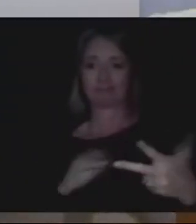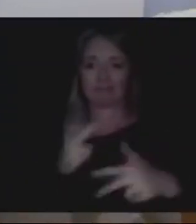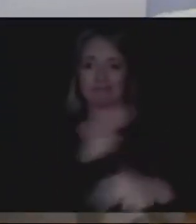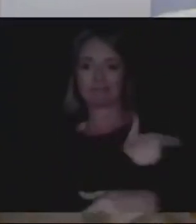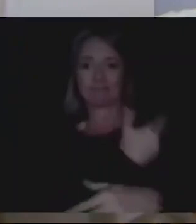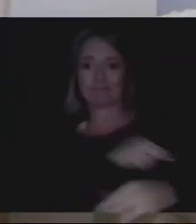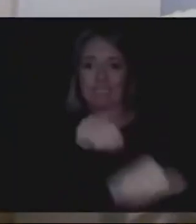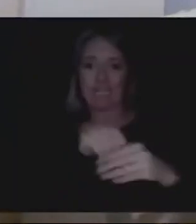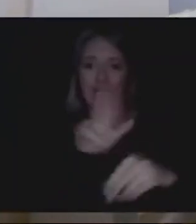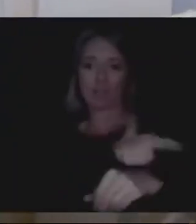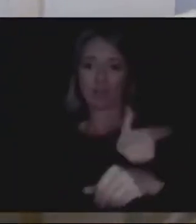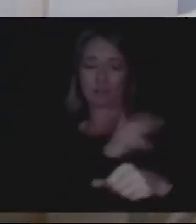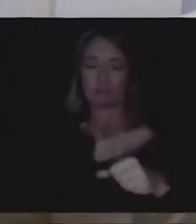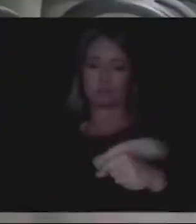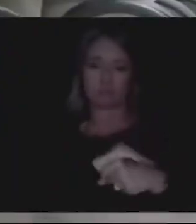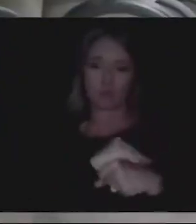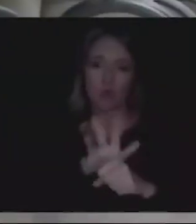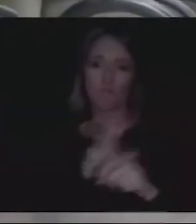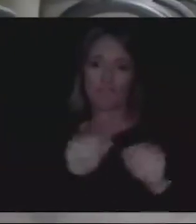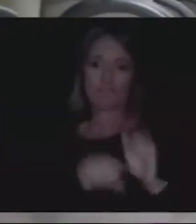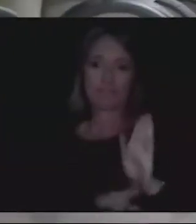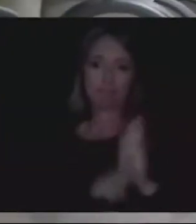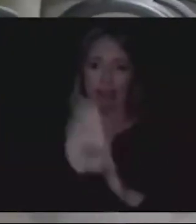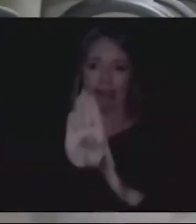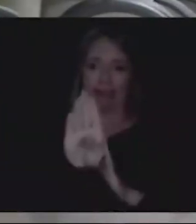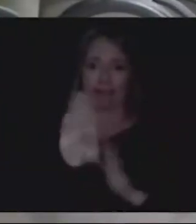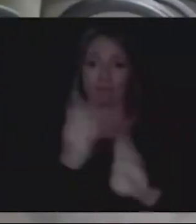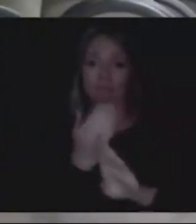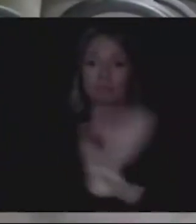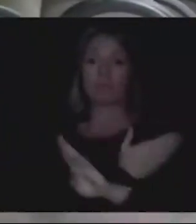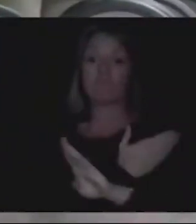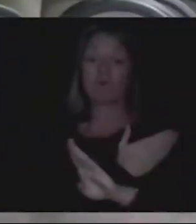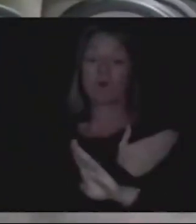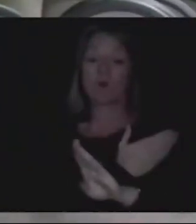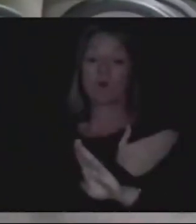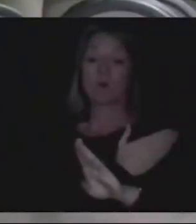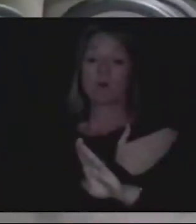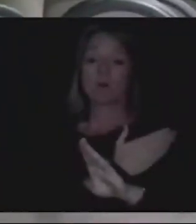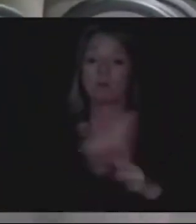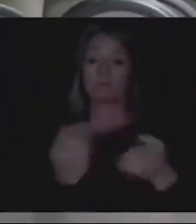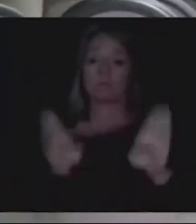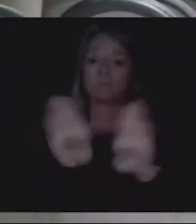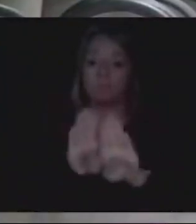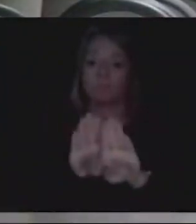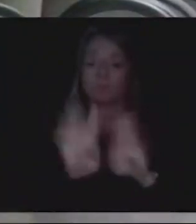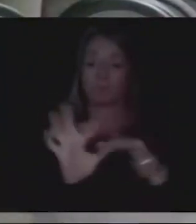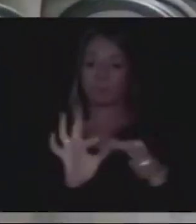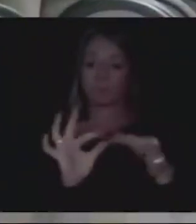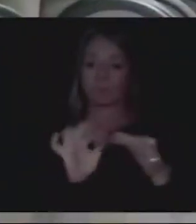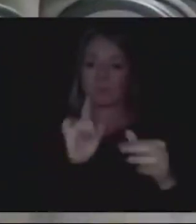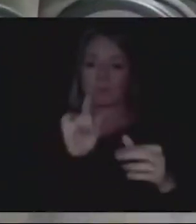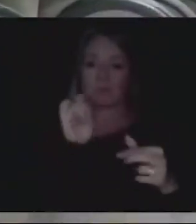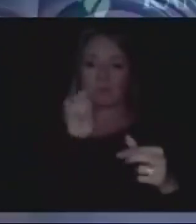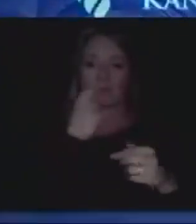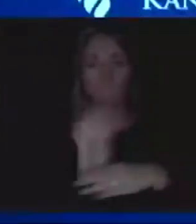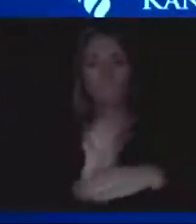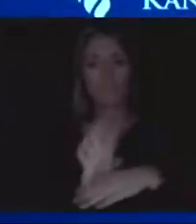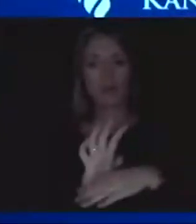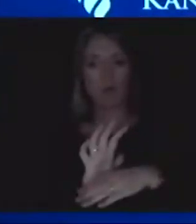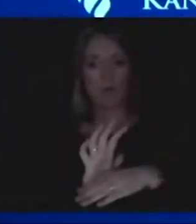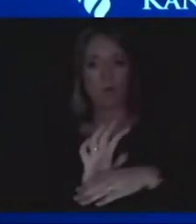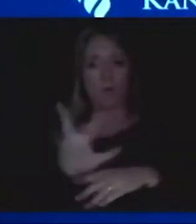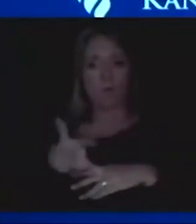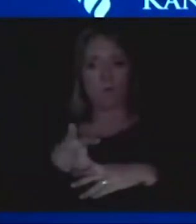COVID spike. And before we go to our closing, we have a really cool closing video here. I just want to ask you all a